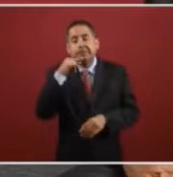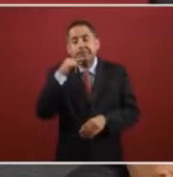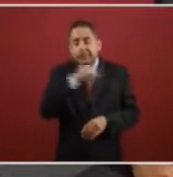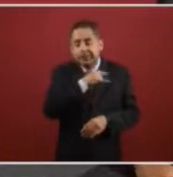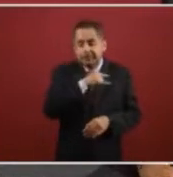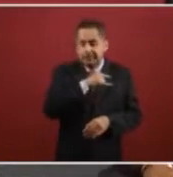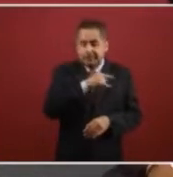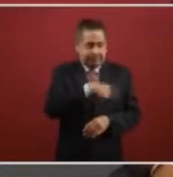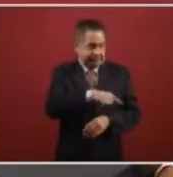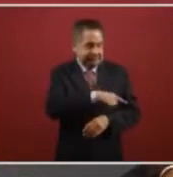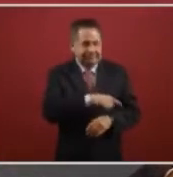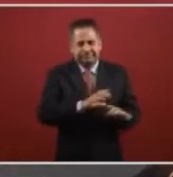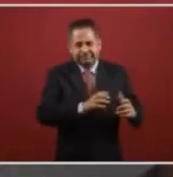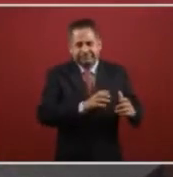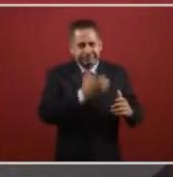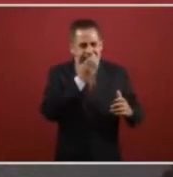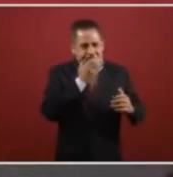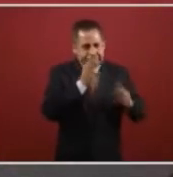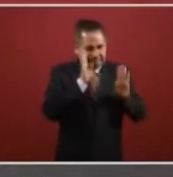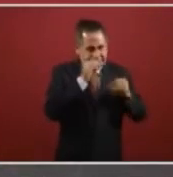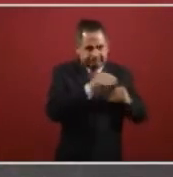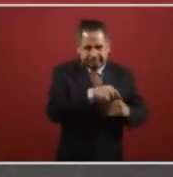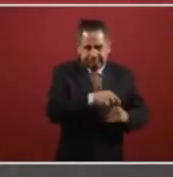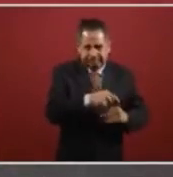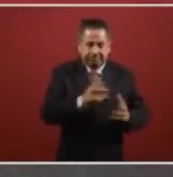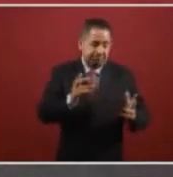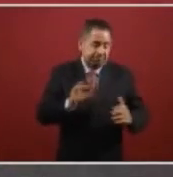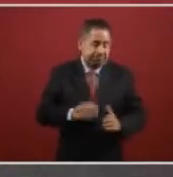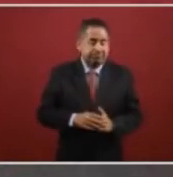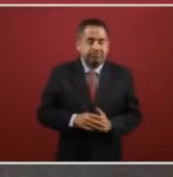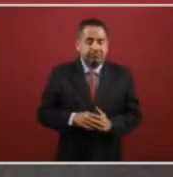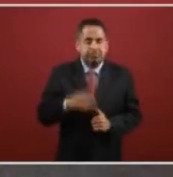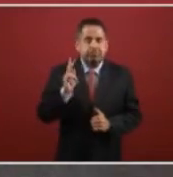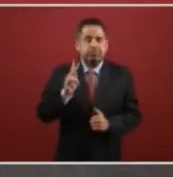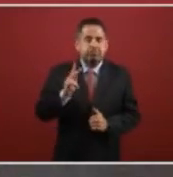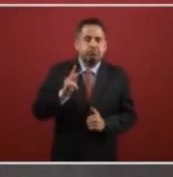is they're very hypocritical. However,